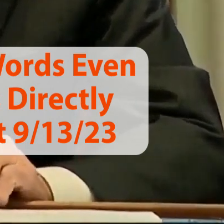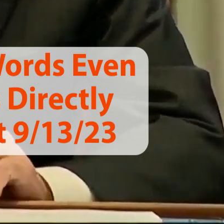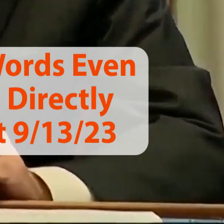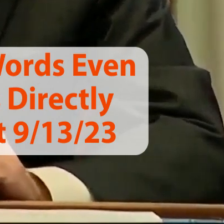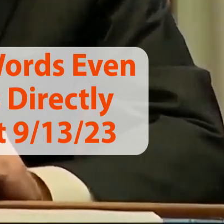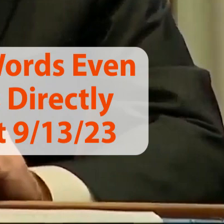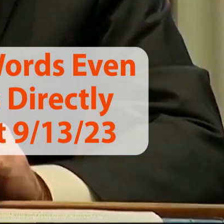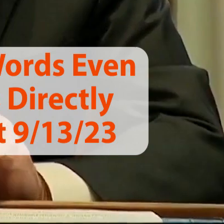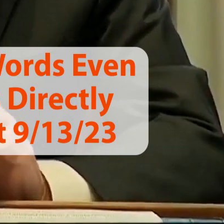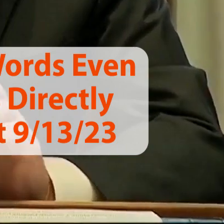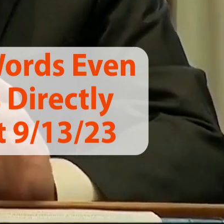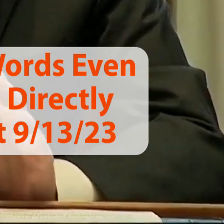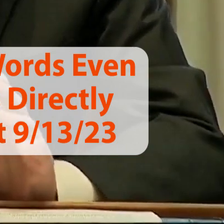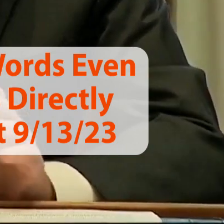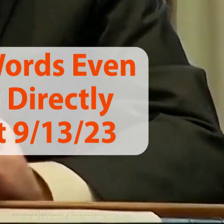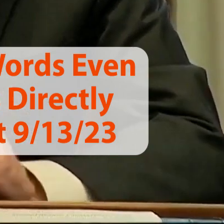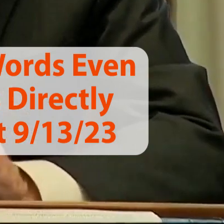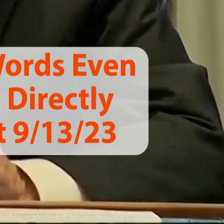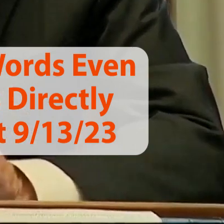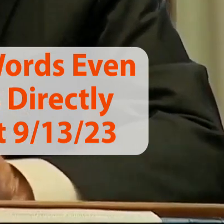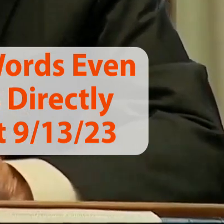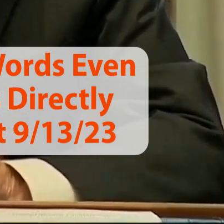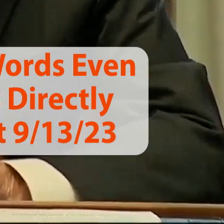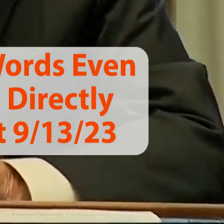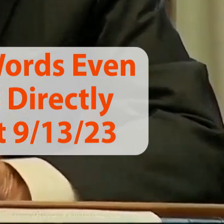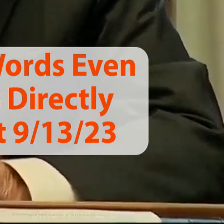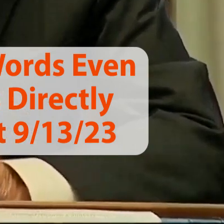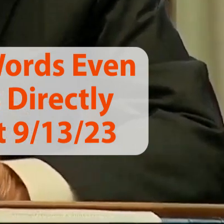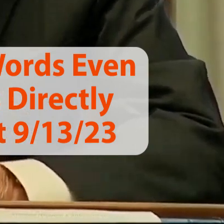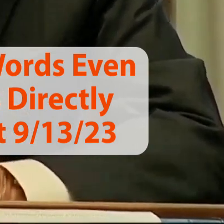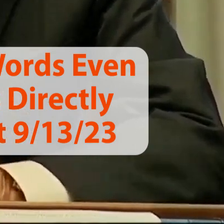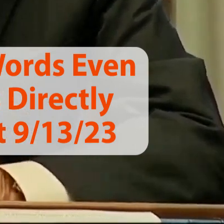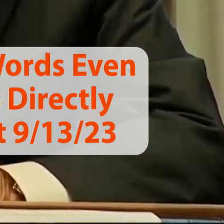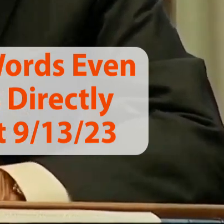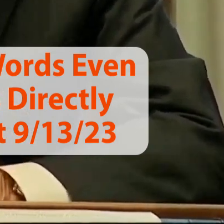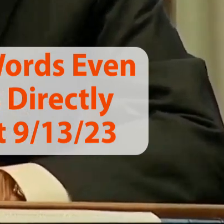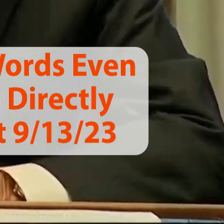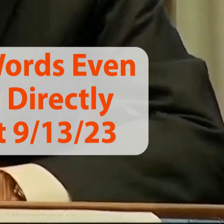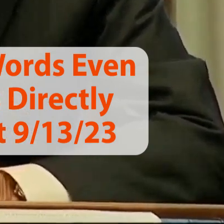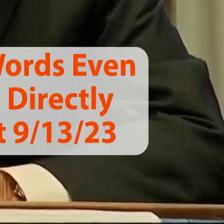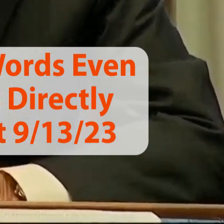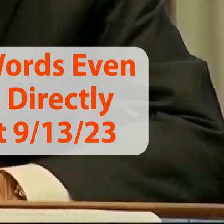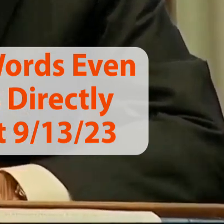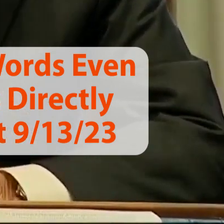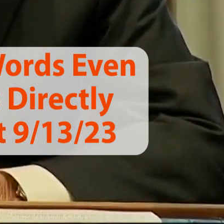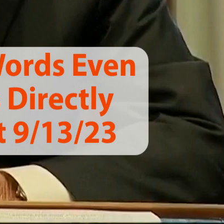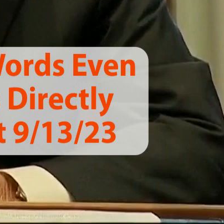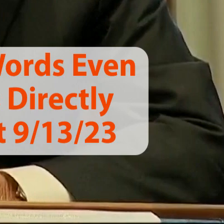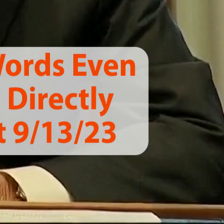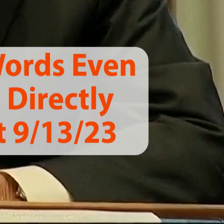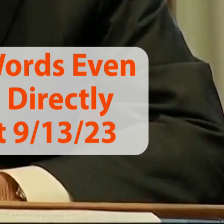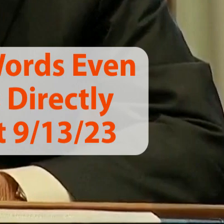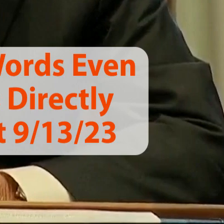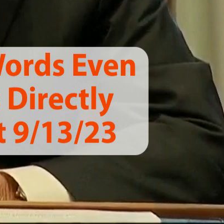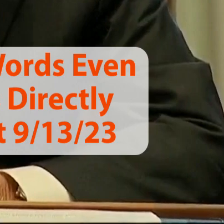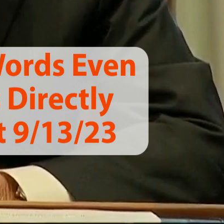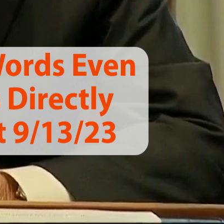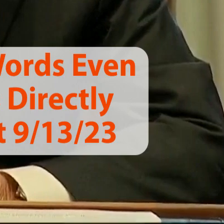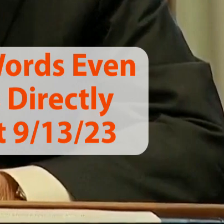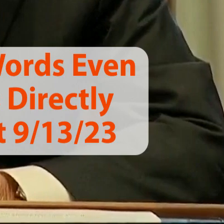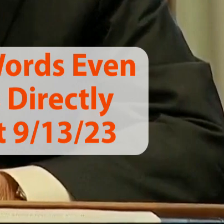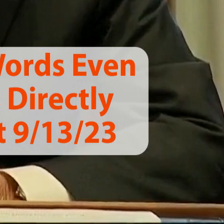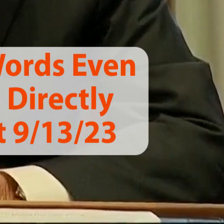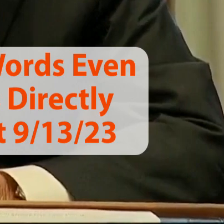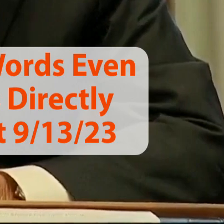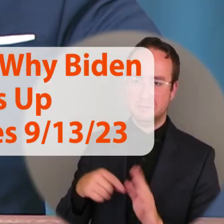warming, there's a lot of fence line communities that we're cleaning up, but that's why I committed that 40% of all the savings are going to go